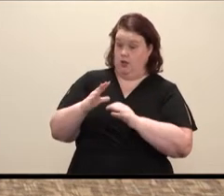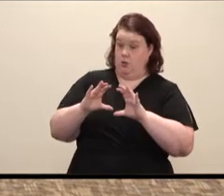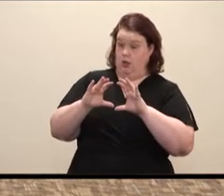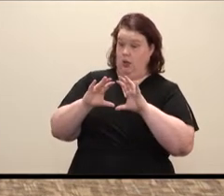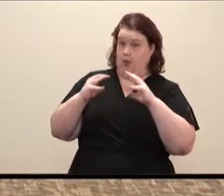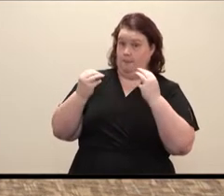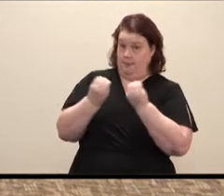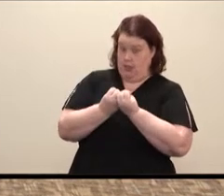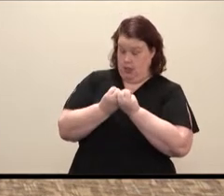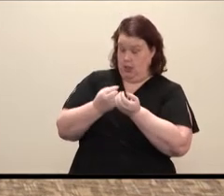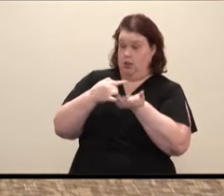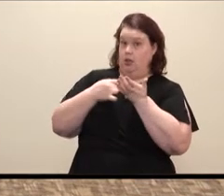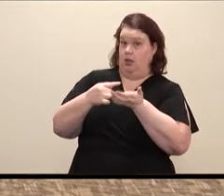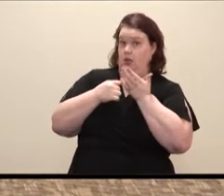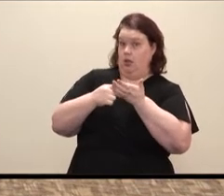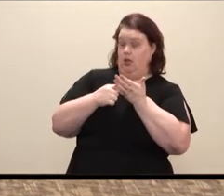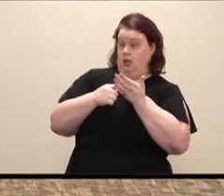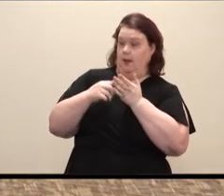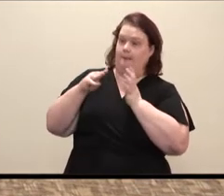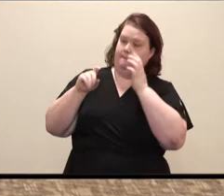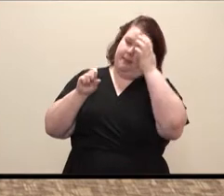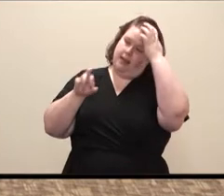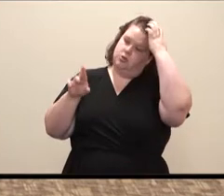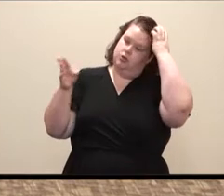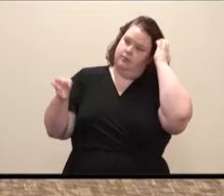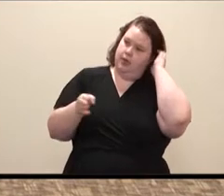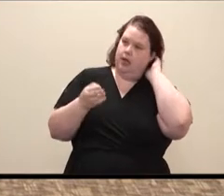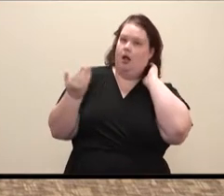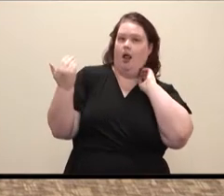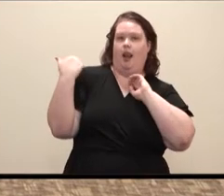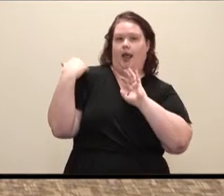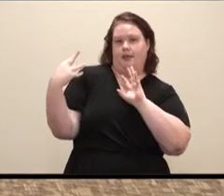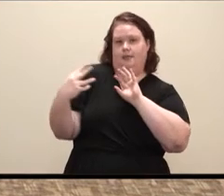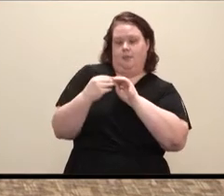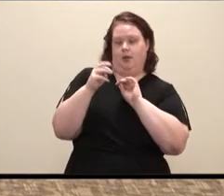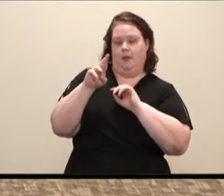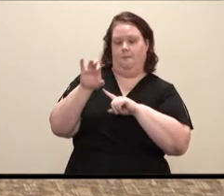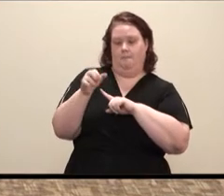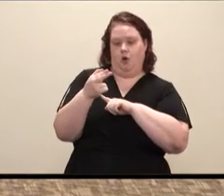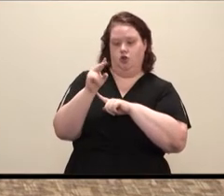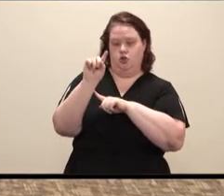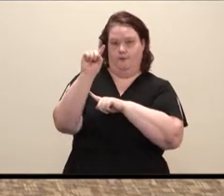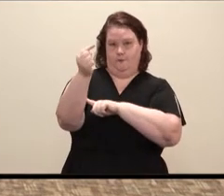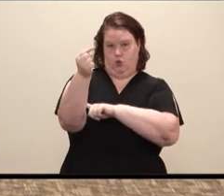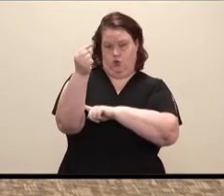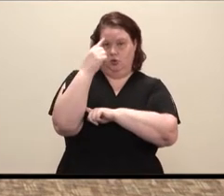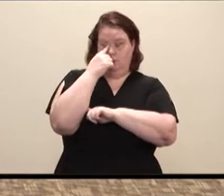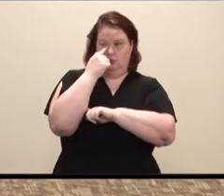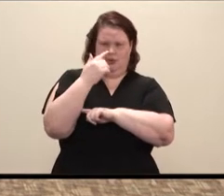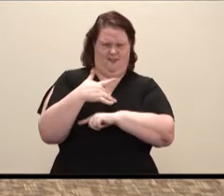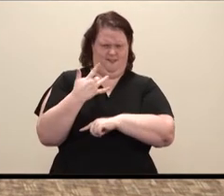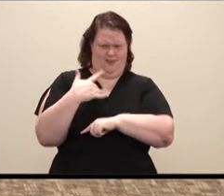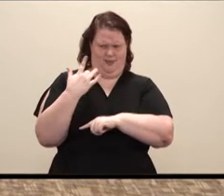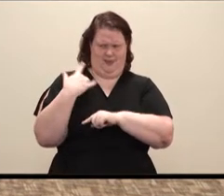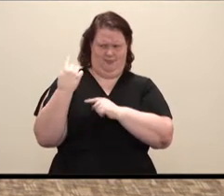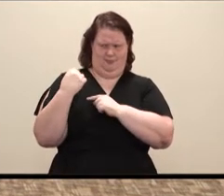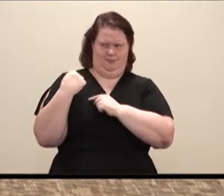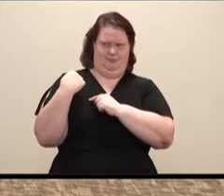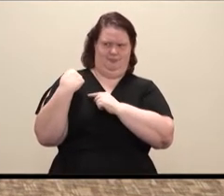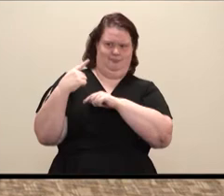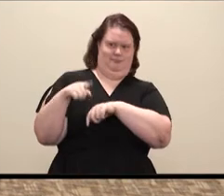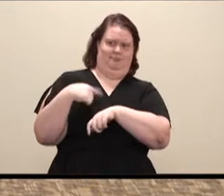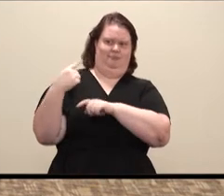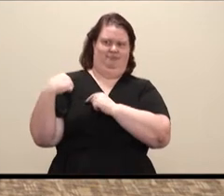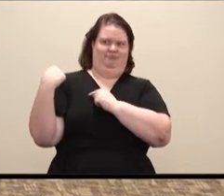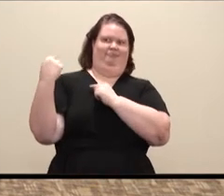our facilities master plan. Our last meeting was on March the 1st, and that feels like it's been a little while,